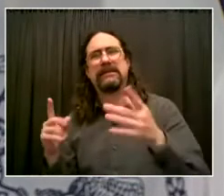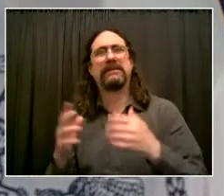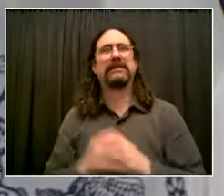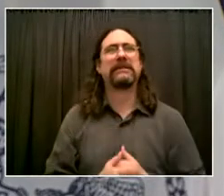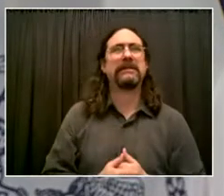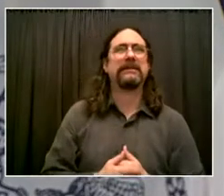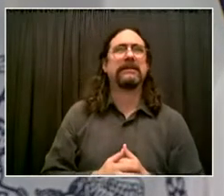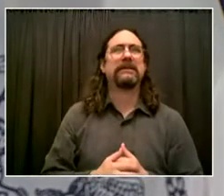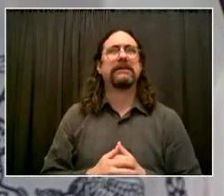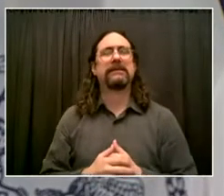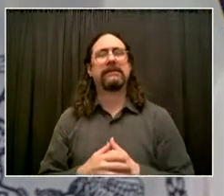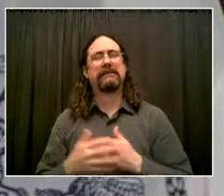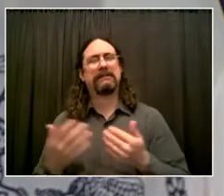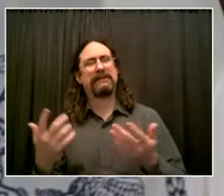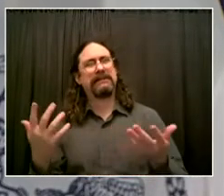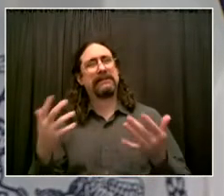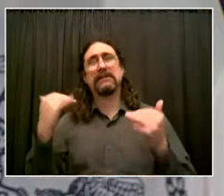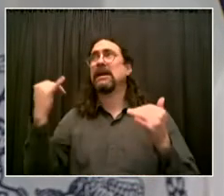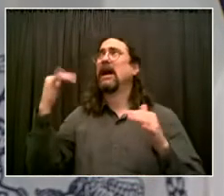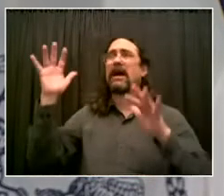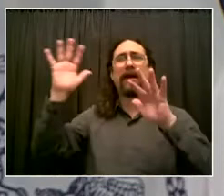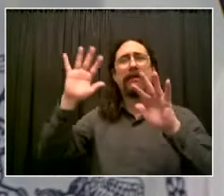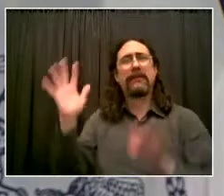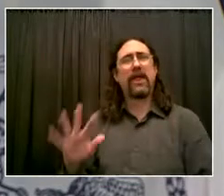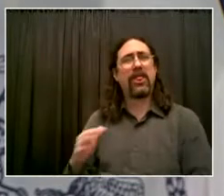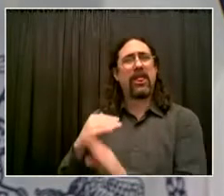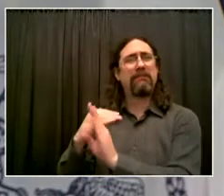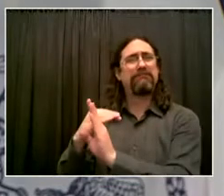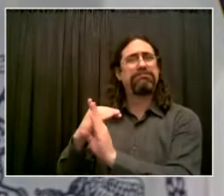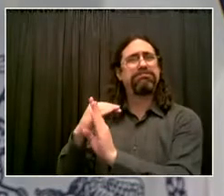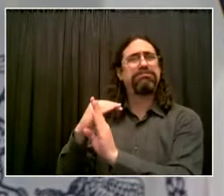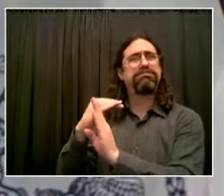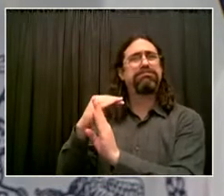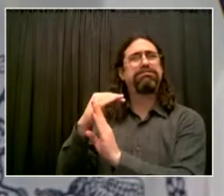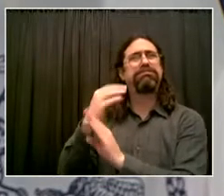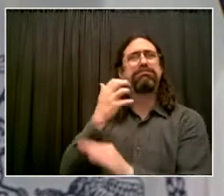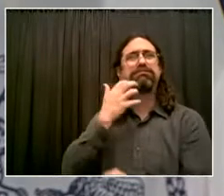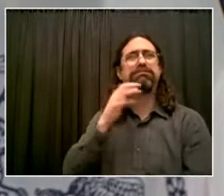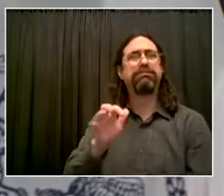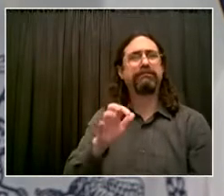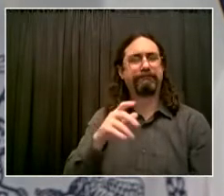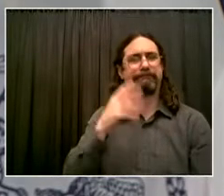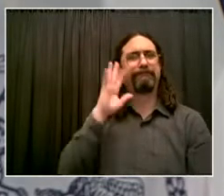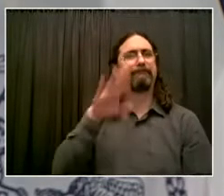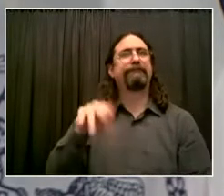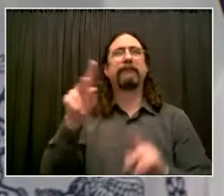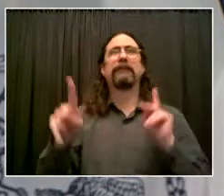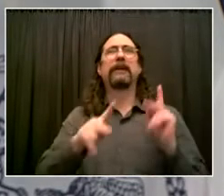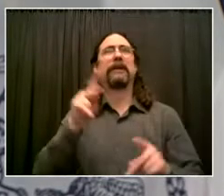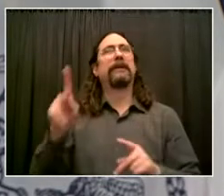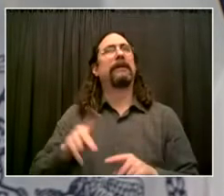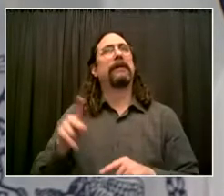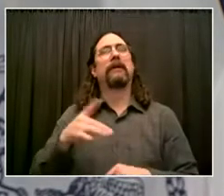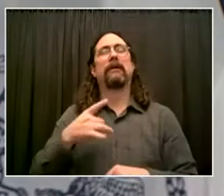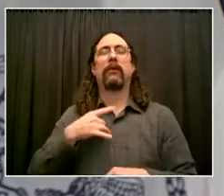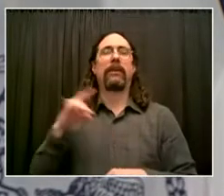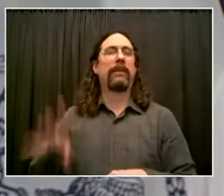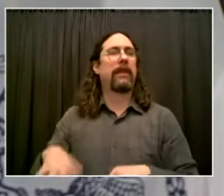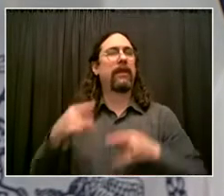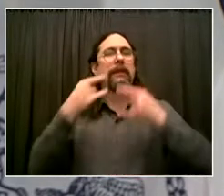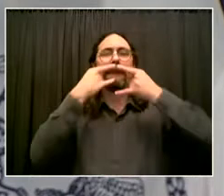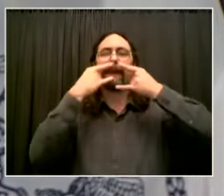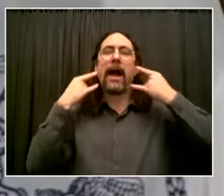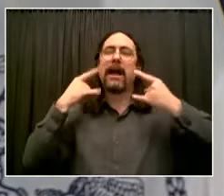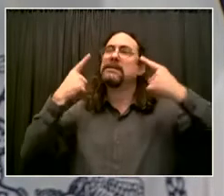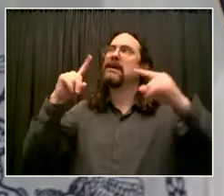do what it needs to do to encourage better behavior, whether it's real consequences for people not wearing masks, because